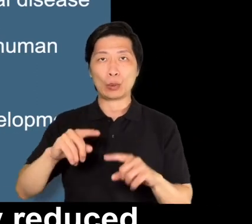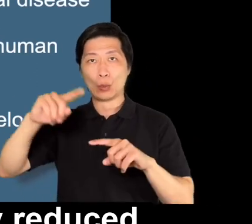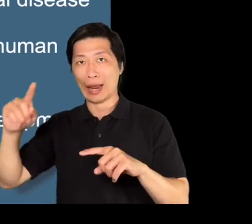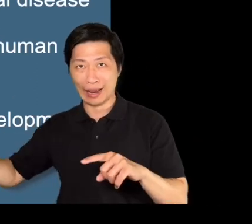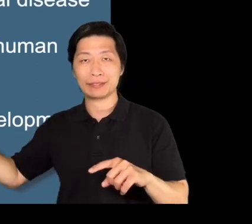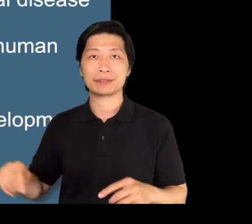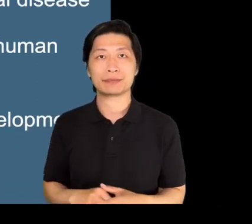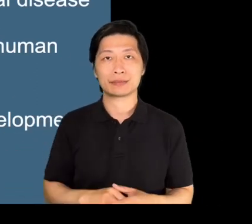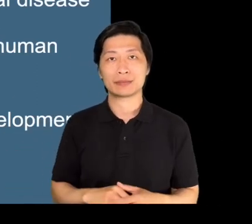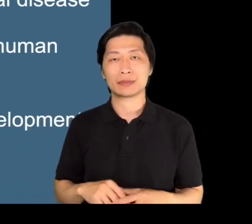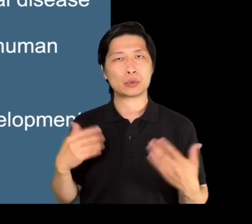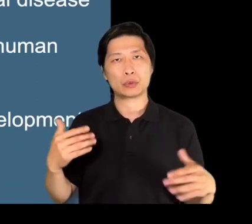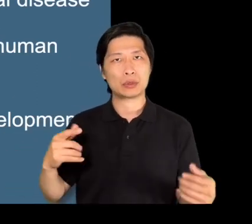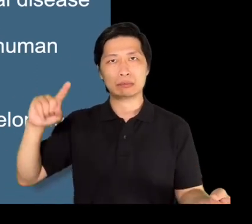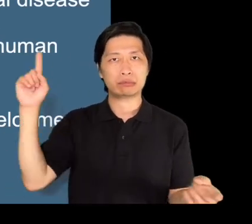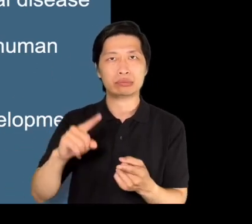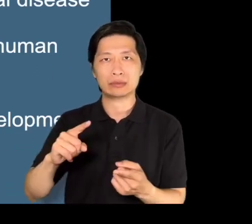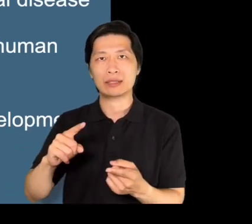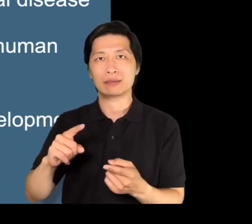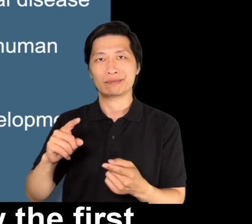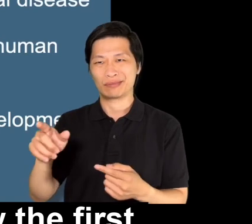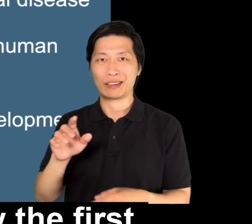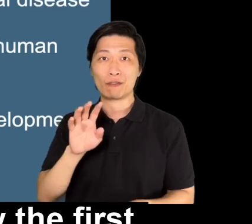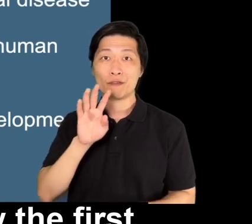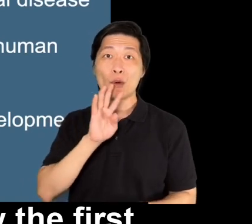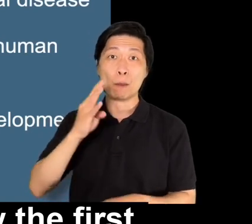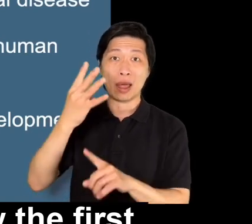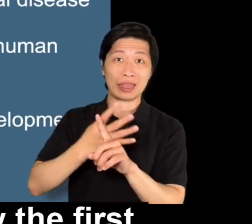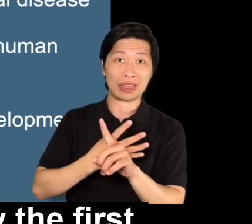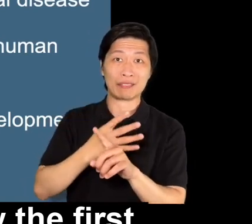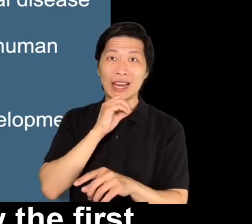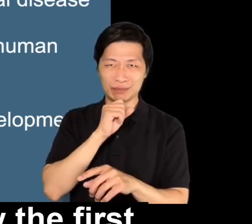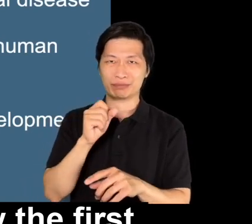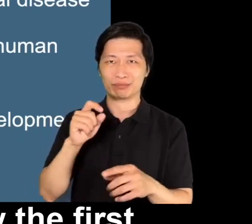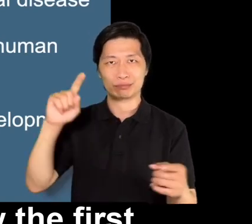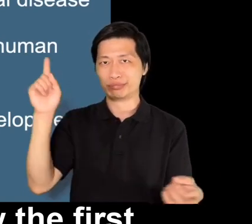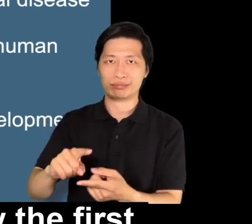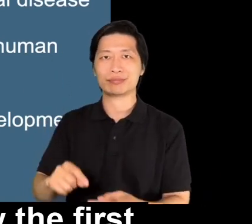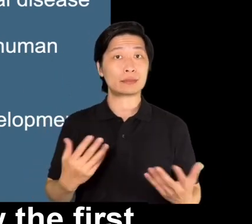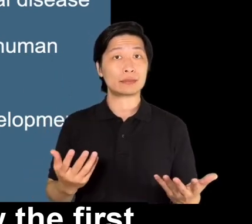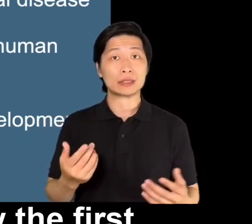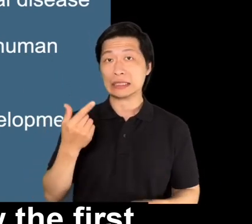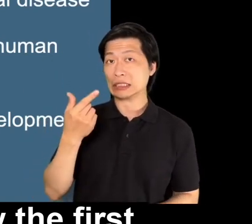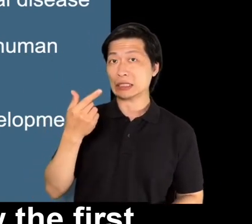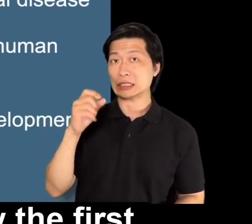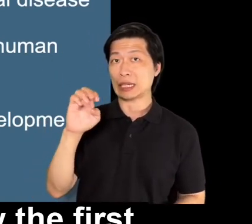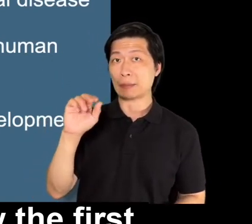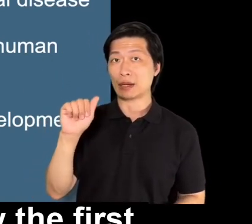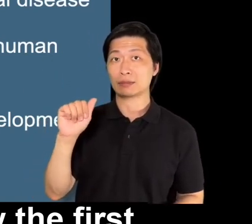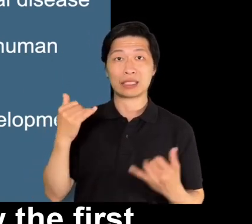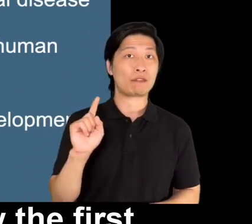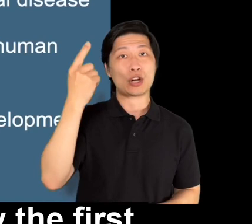So Gemma is now the first gene-edited non-human primate model of any retinal disease.